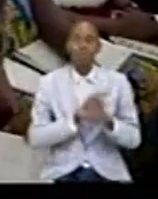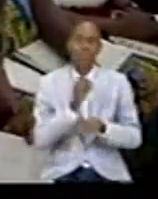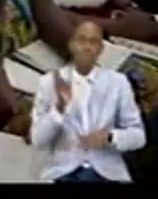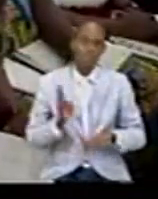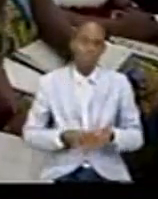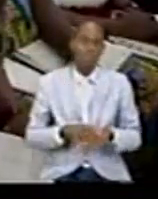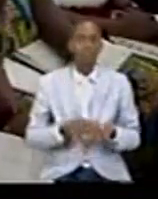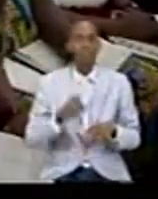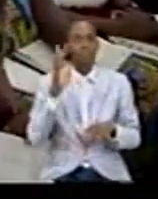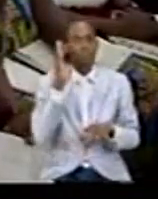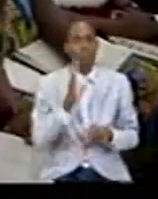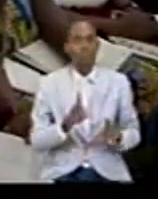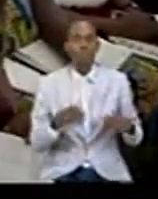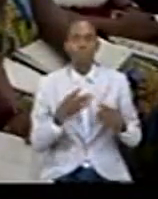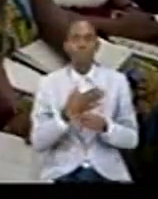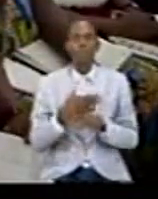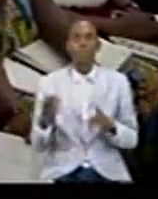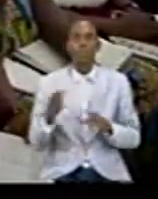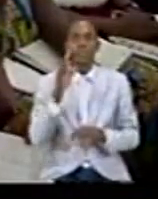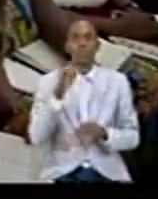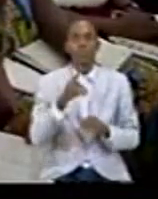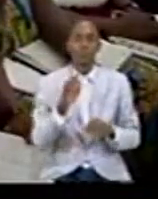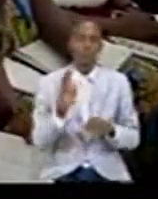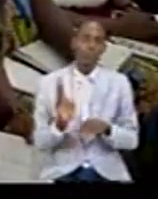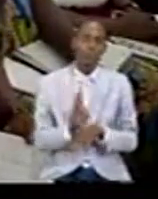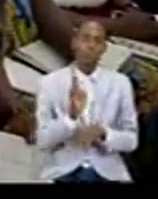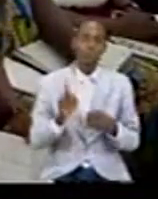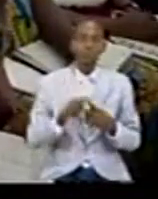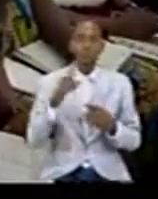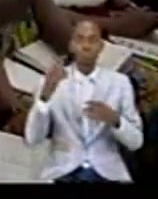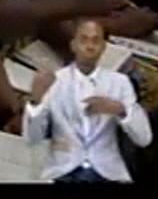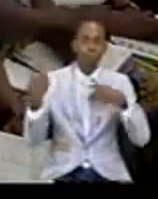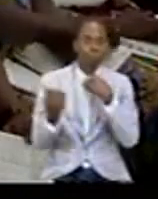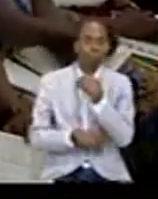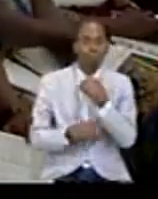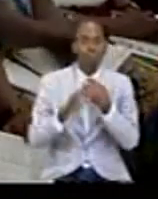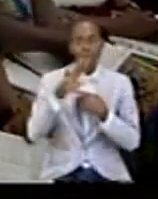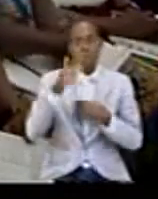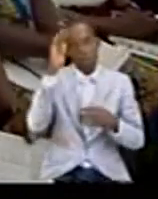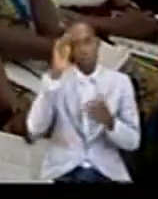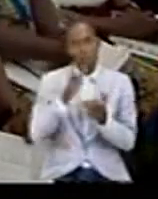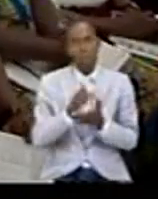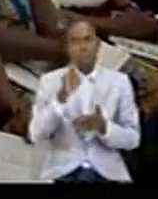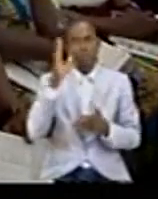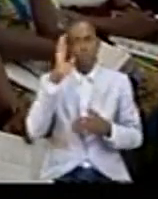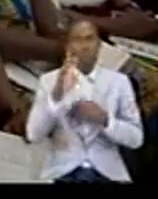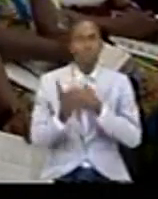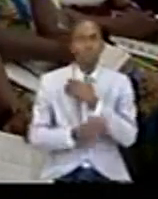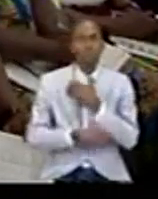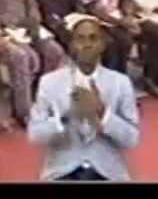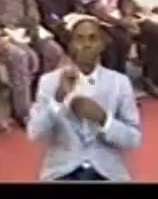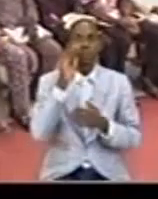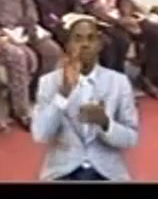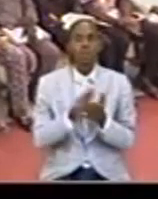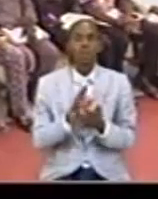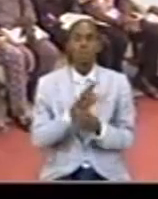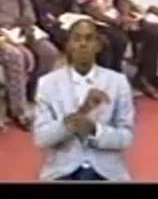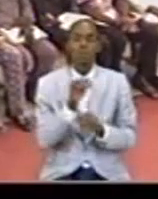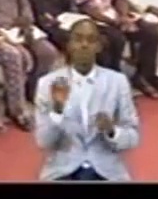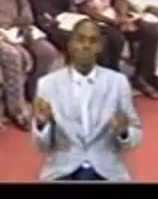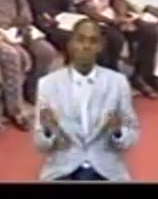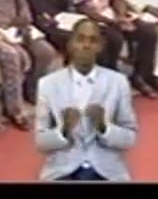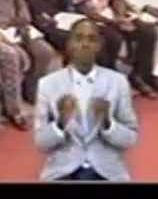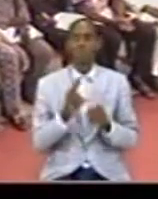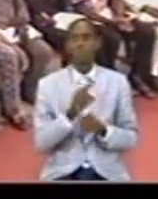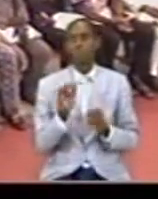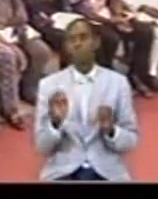your wife, you beat them no more. I cannot hear your amen.